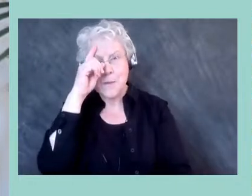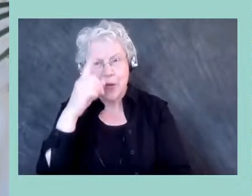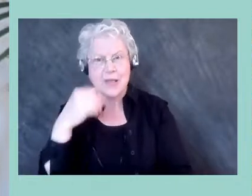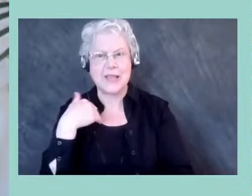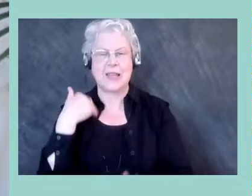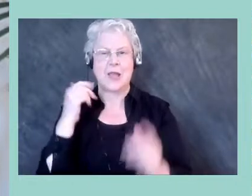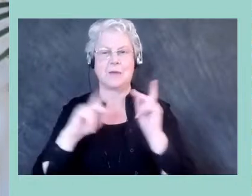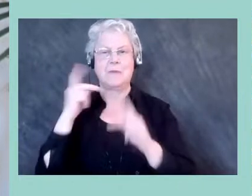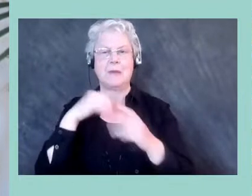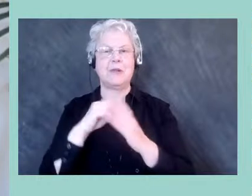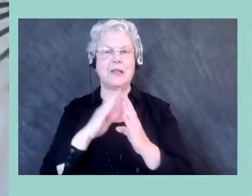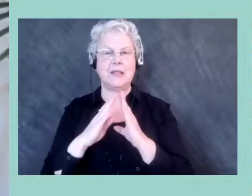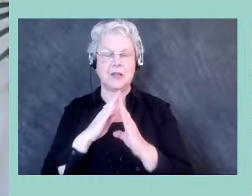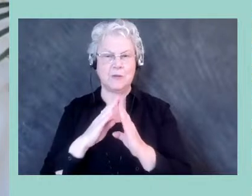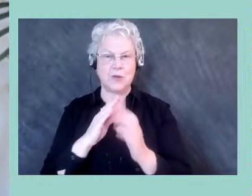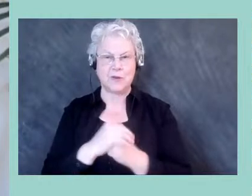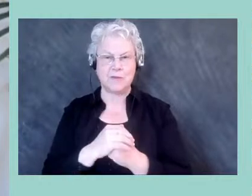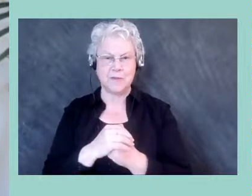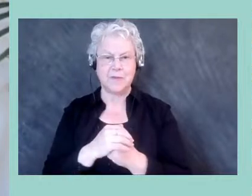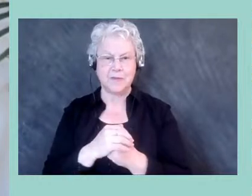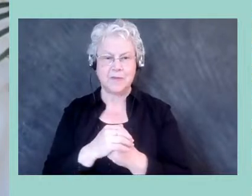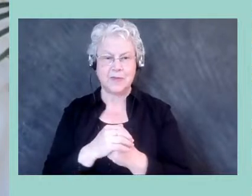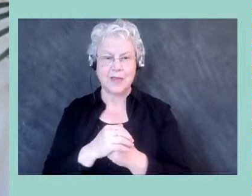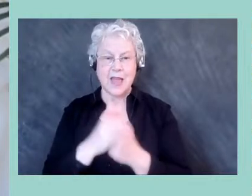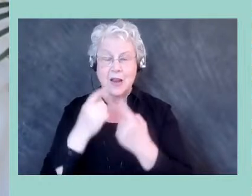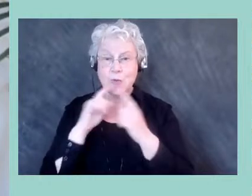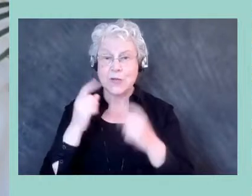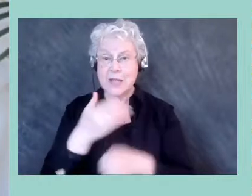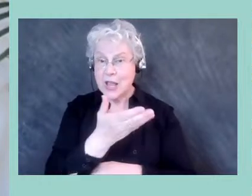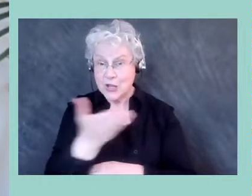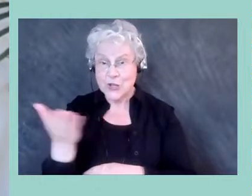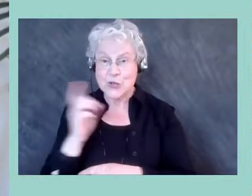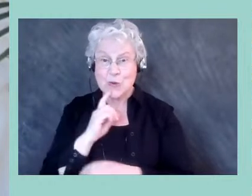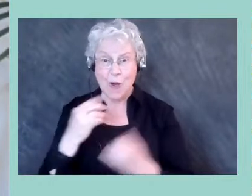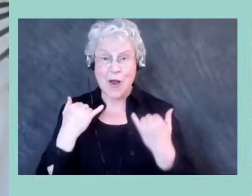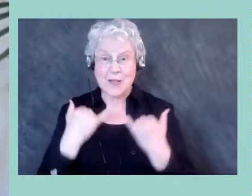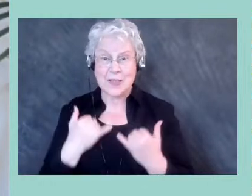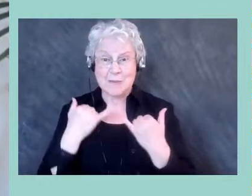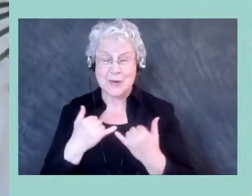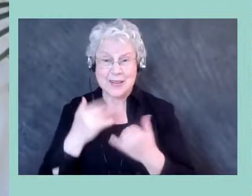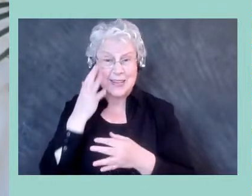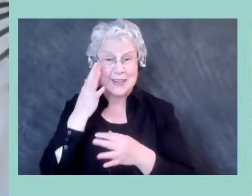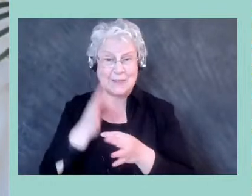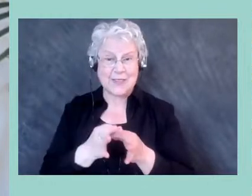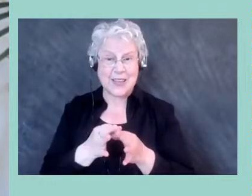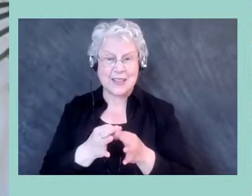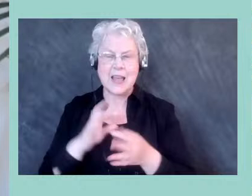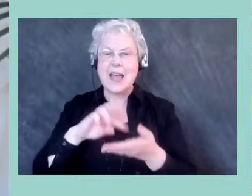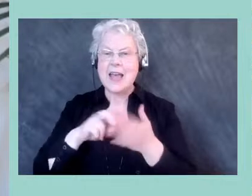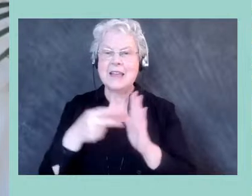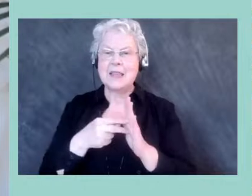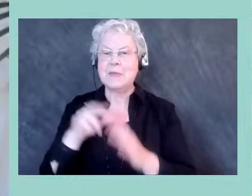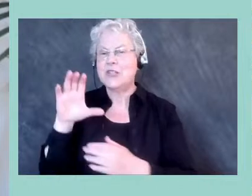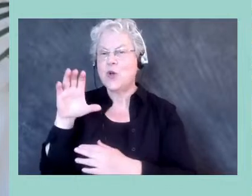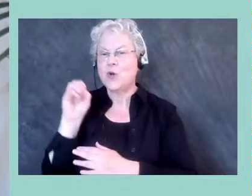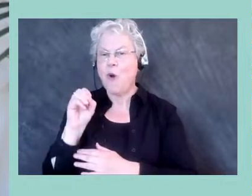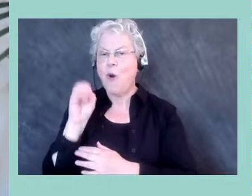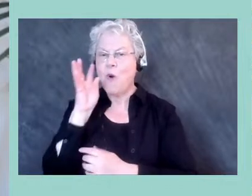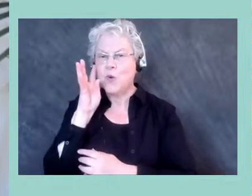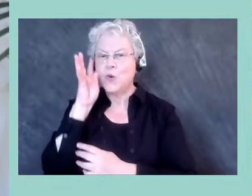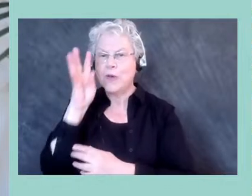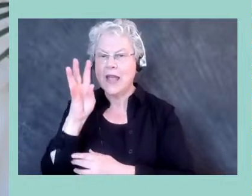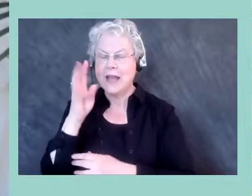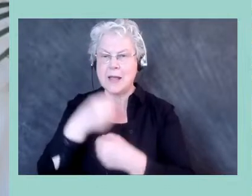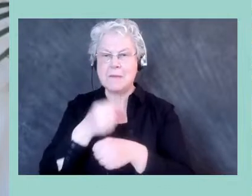communities. And when we say you are the presence of our faith, that means co-creating